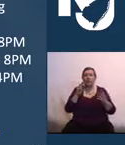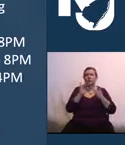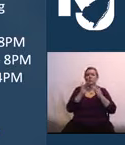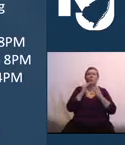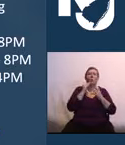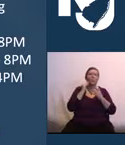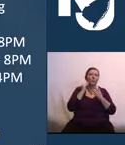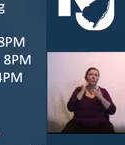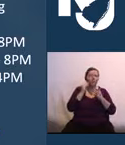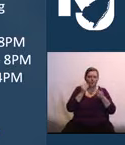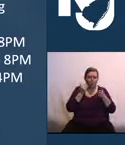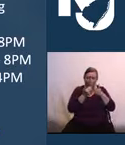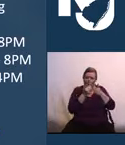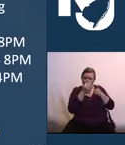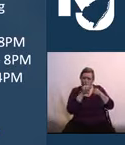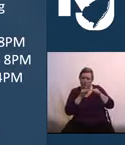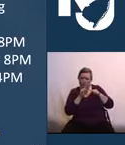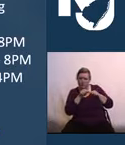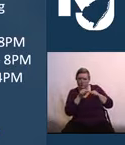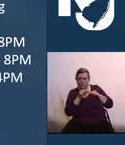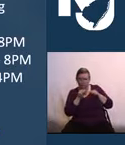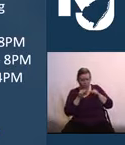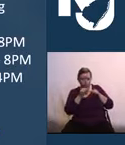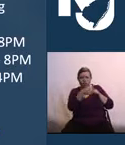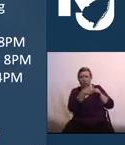your workplace by visiting